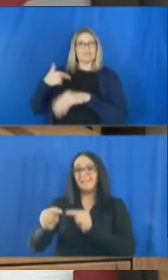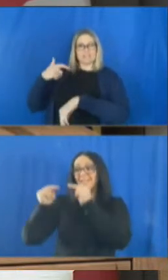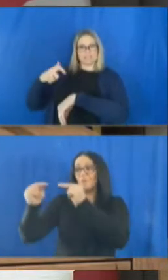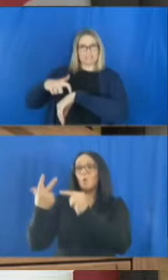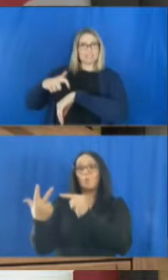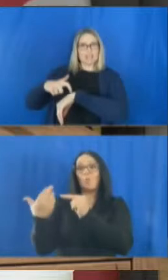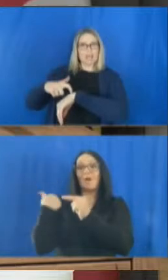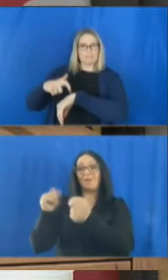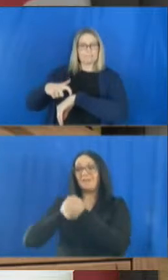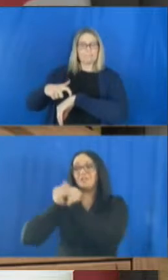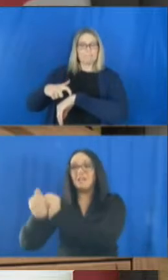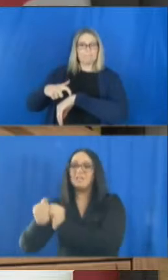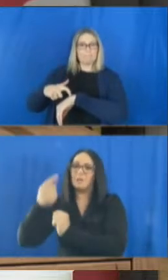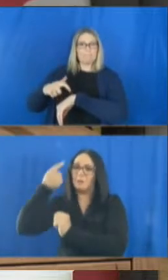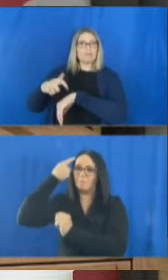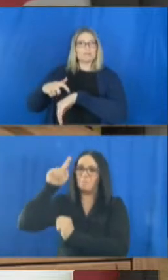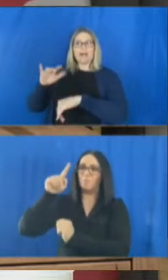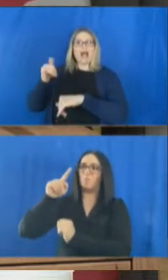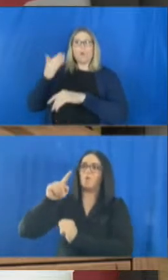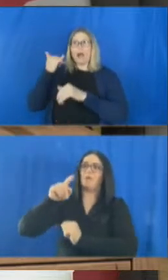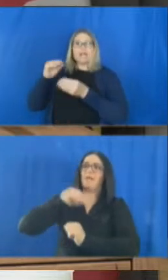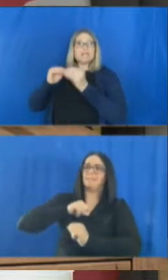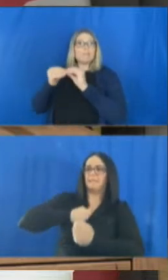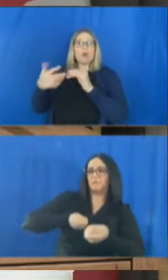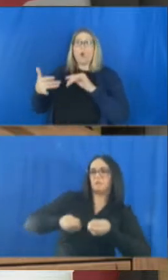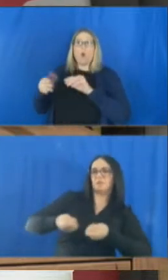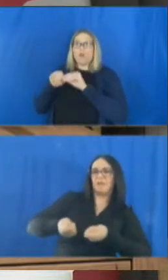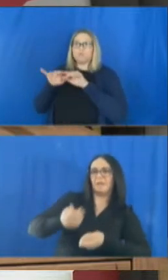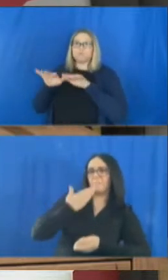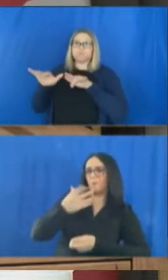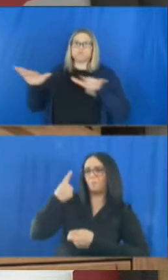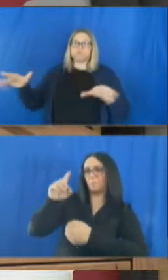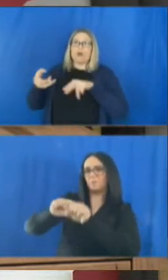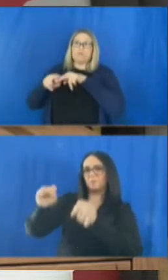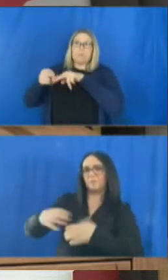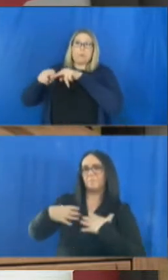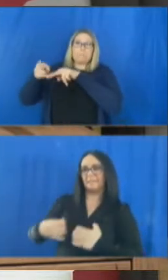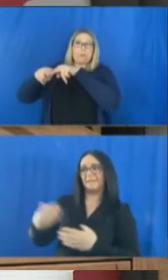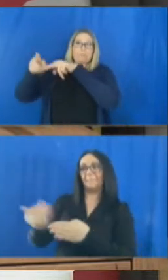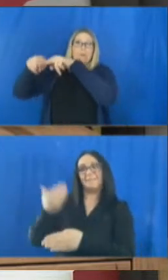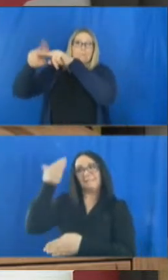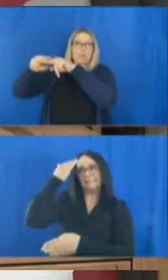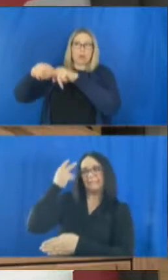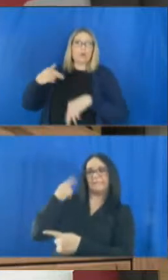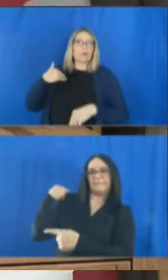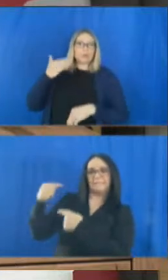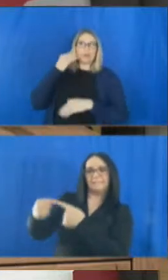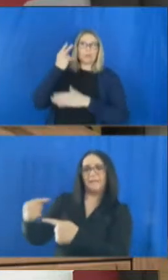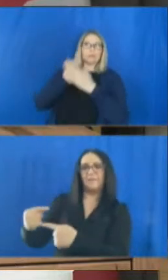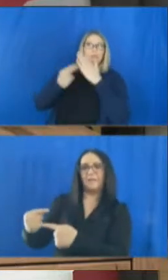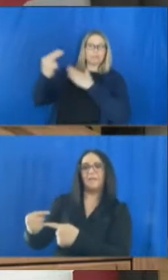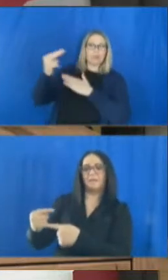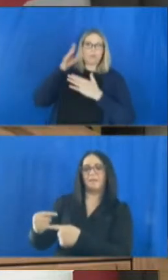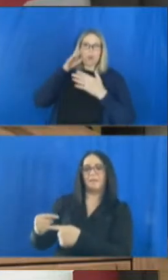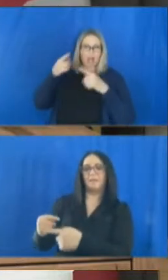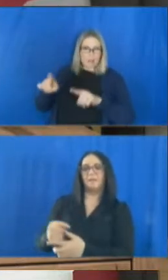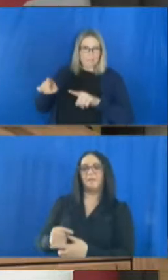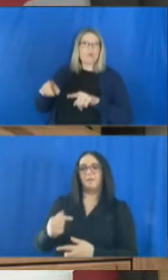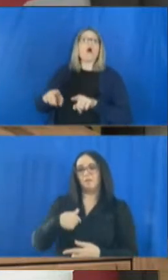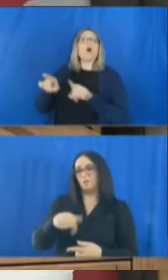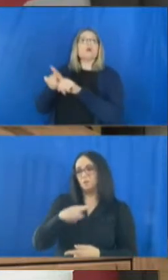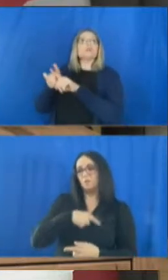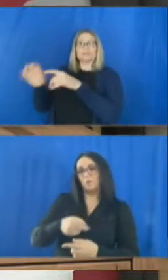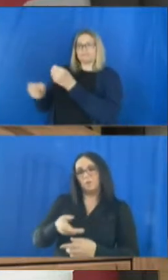healthcare centers as possible. This has included increasing vaccination appointments and providing additional options for primary